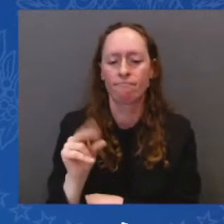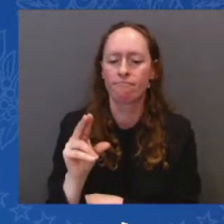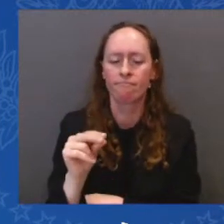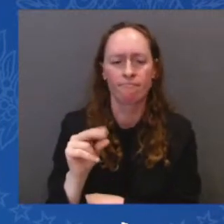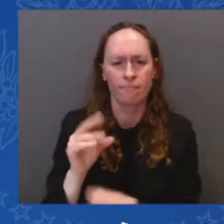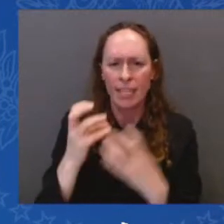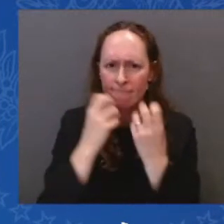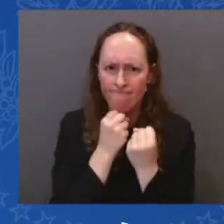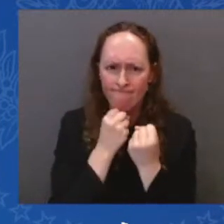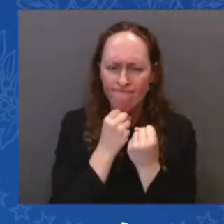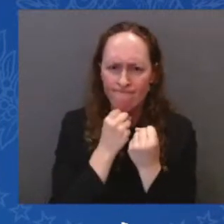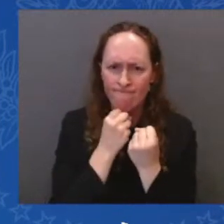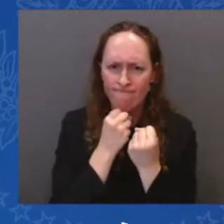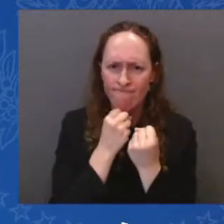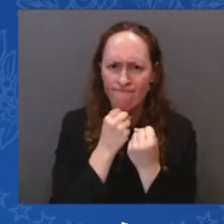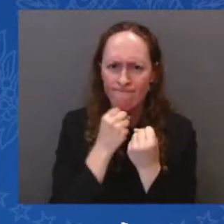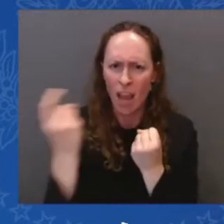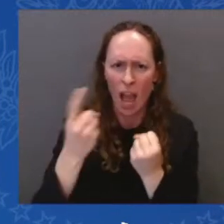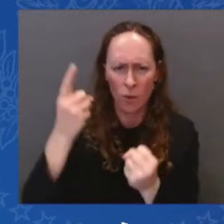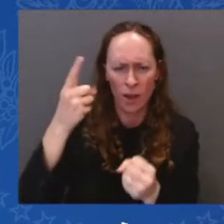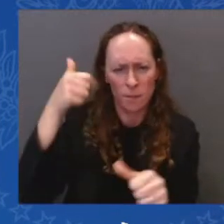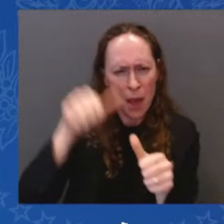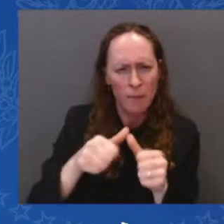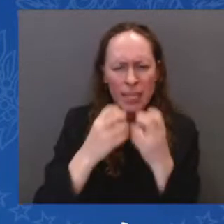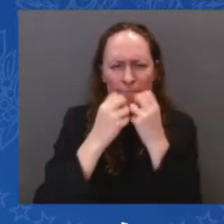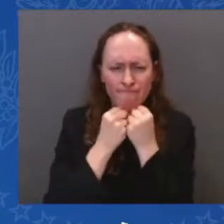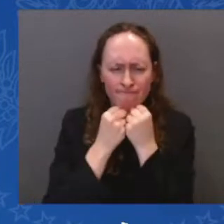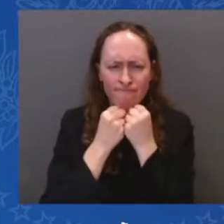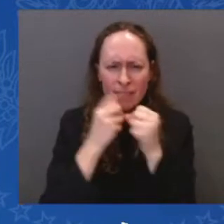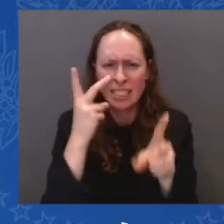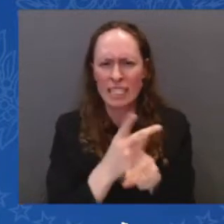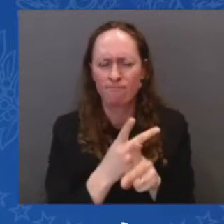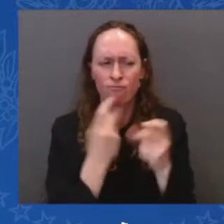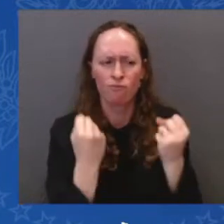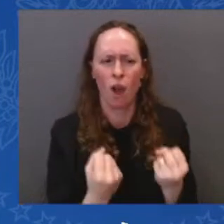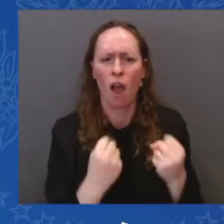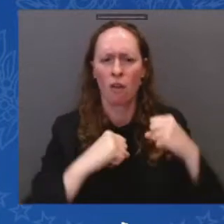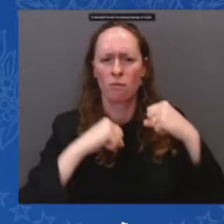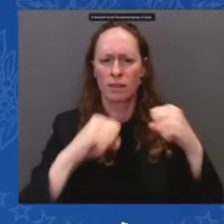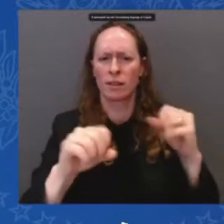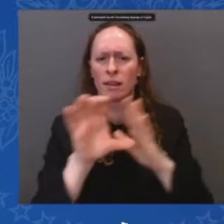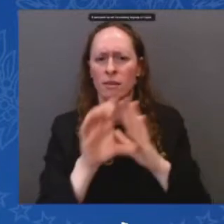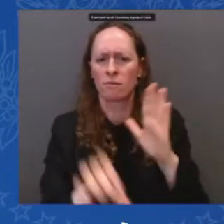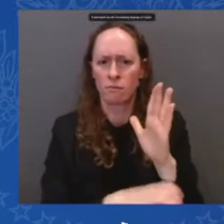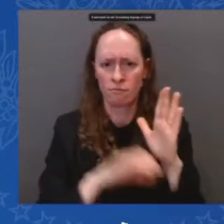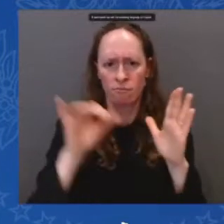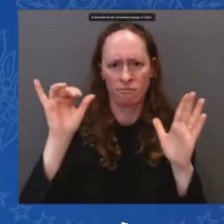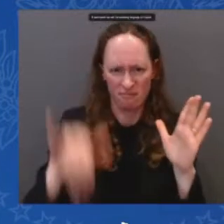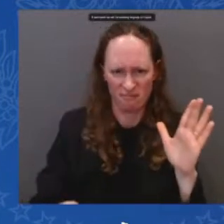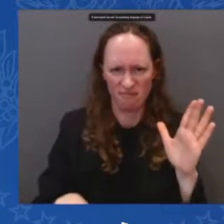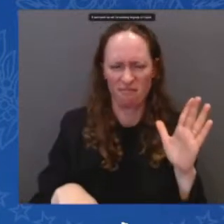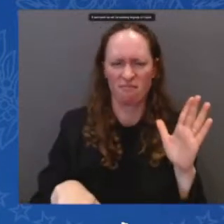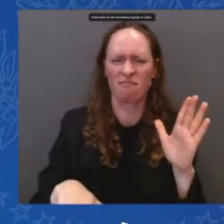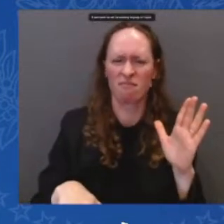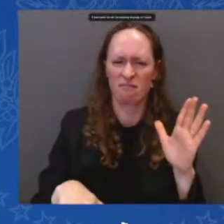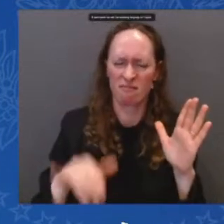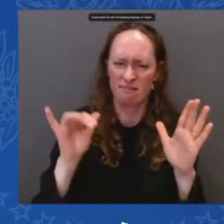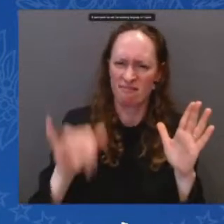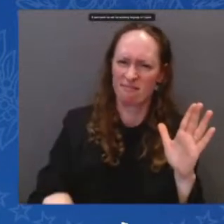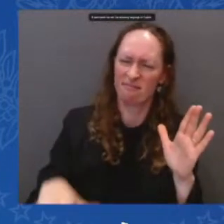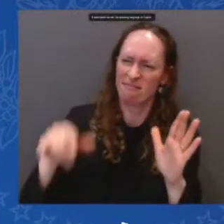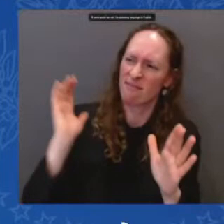back on the Constitution. That is our North Star. That is who we are, and that is why we